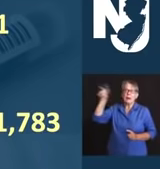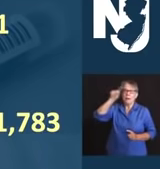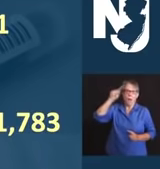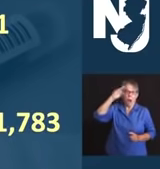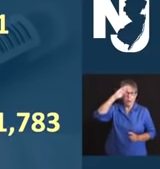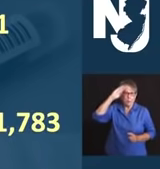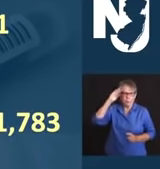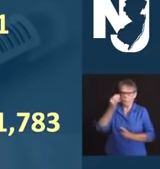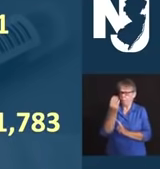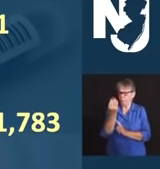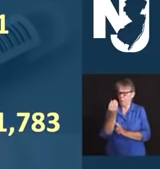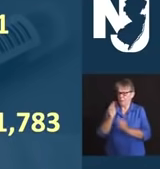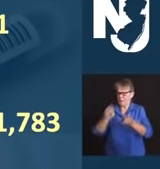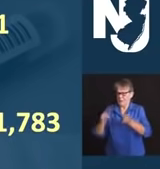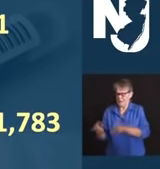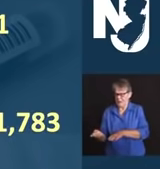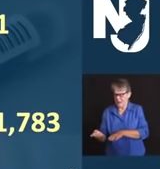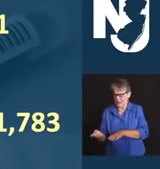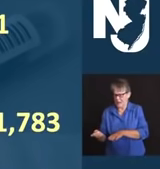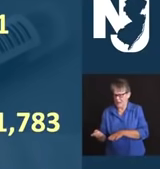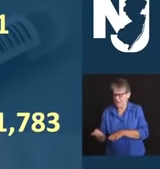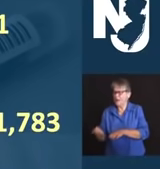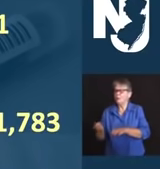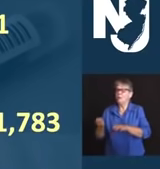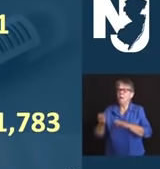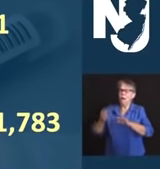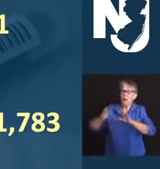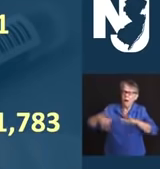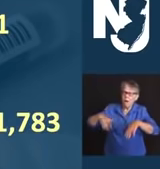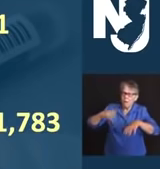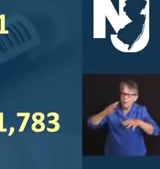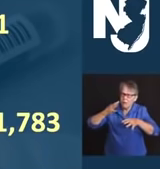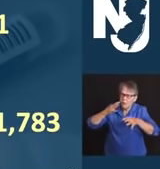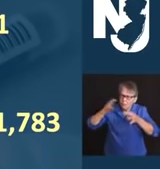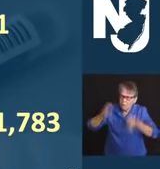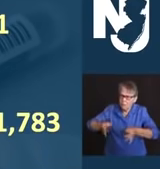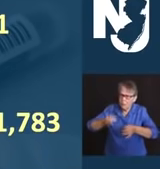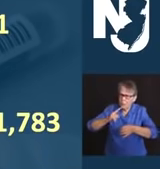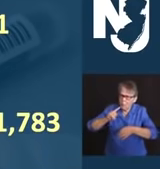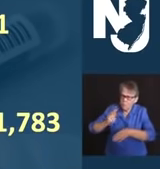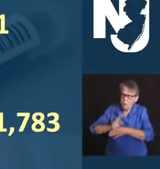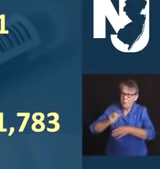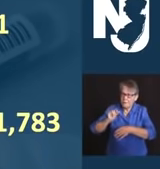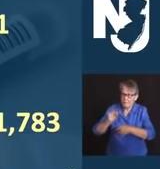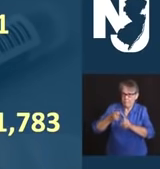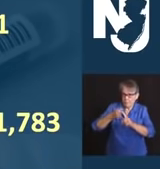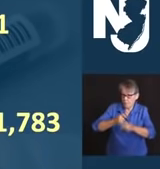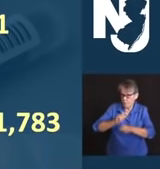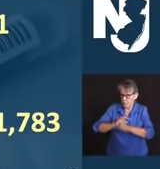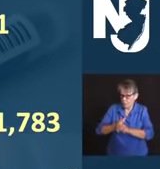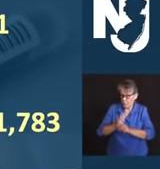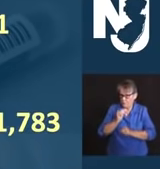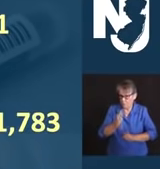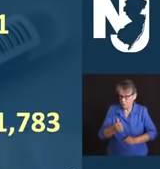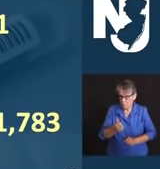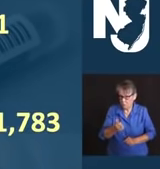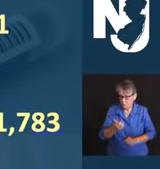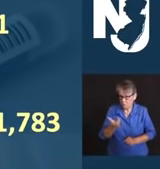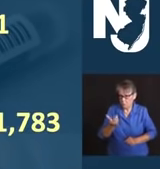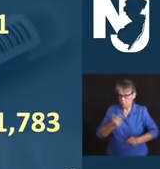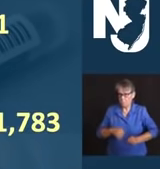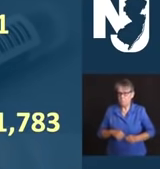confirmed. So let's take a couple of minutes, as we do every day, to recall 3 more of the blessed souls who we have lost to this